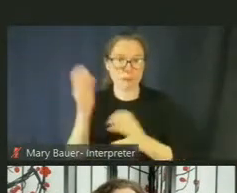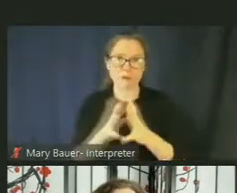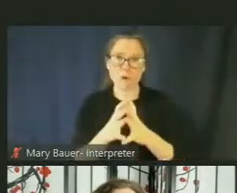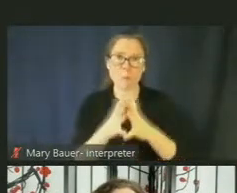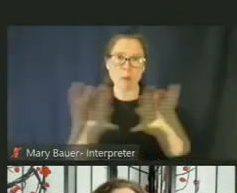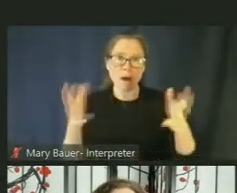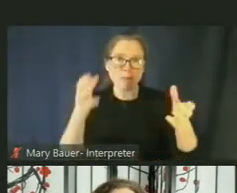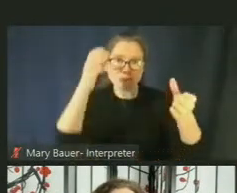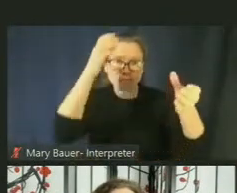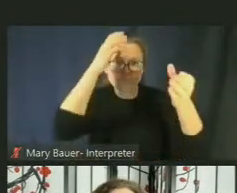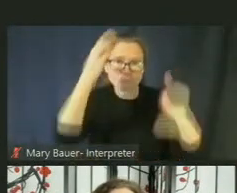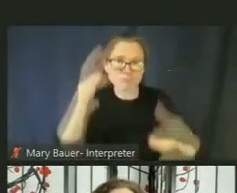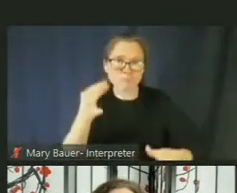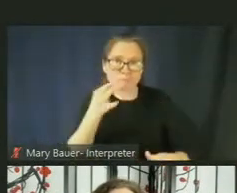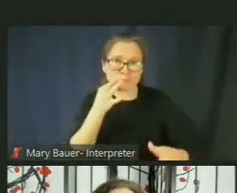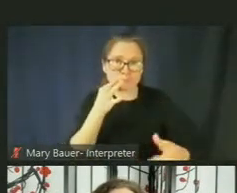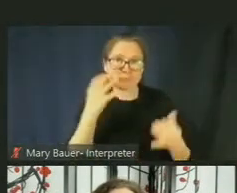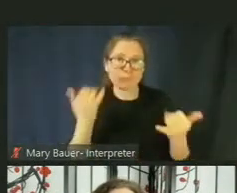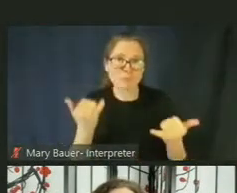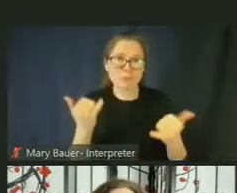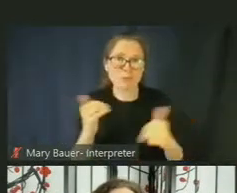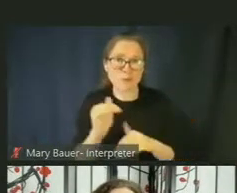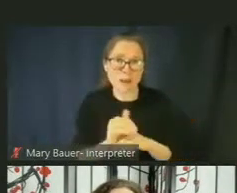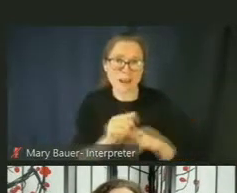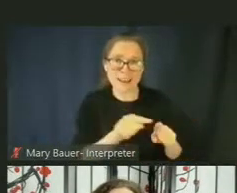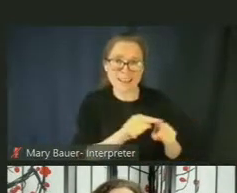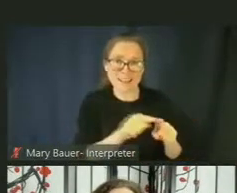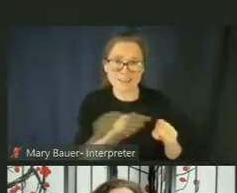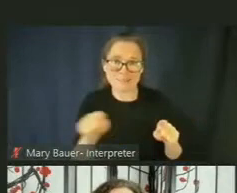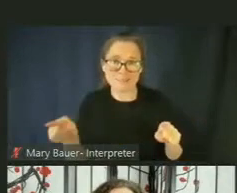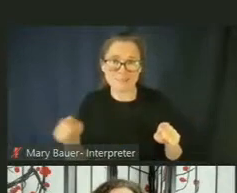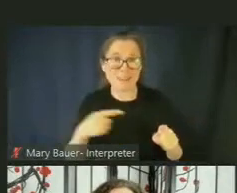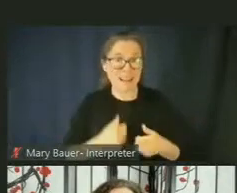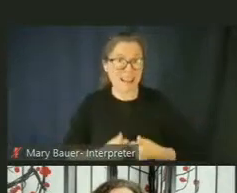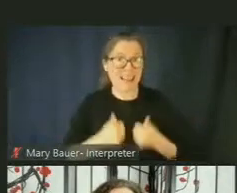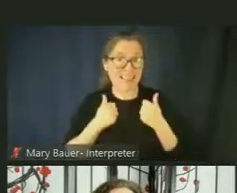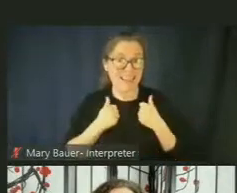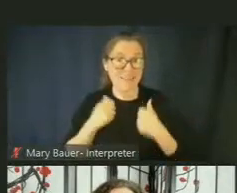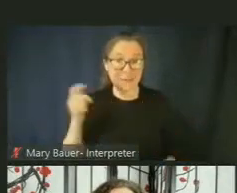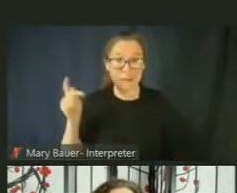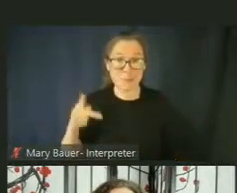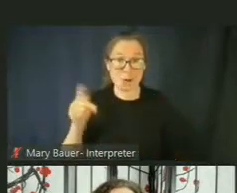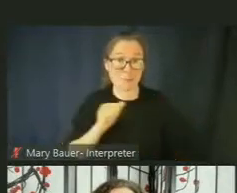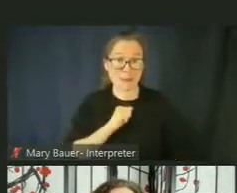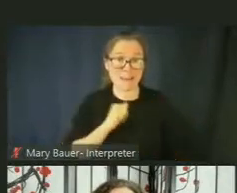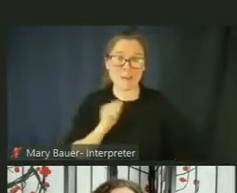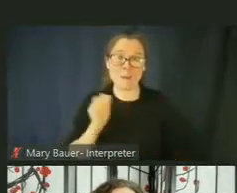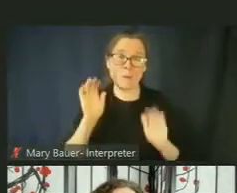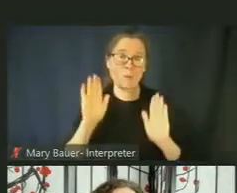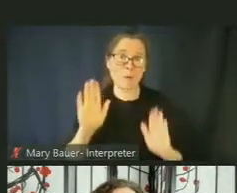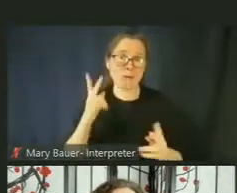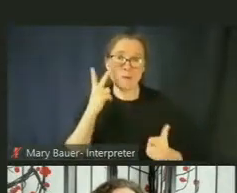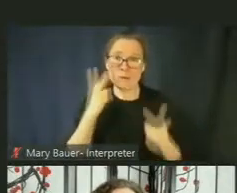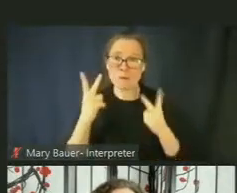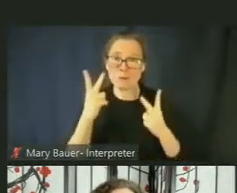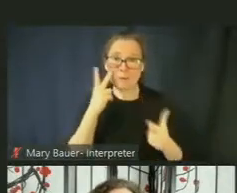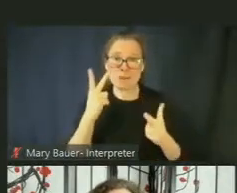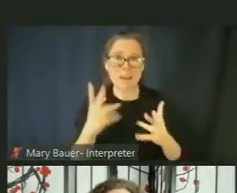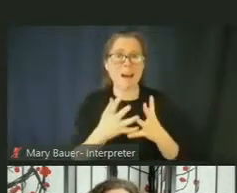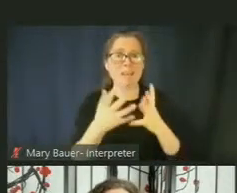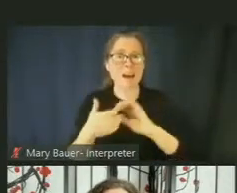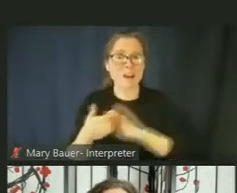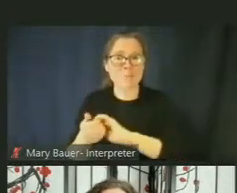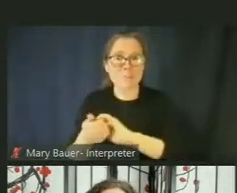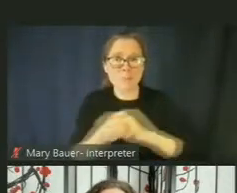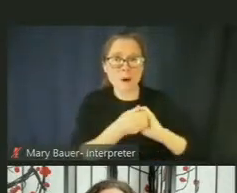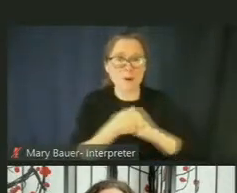expertise. And I have to say, as someone who's lived in Portland, it's so great to see how there are so many common partners between